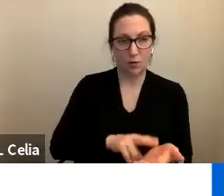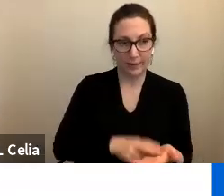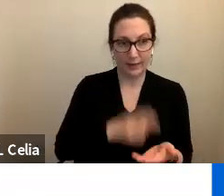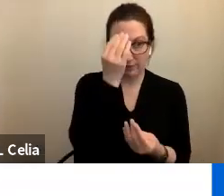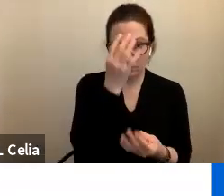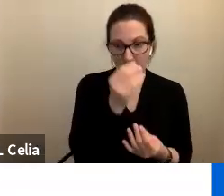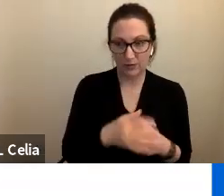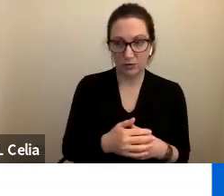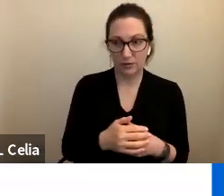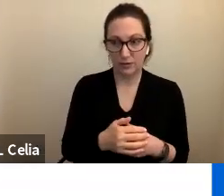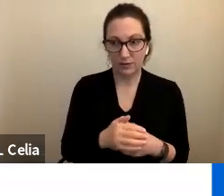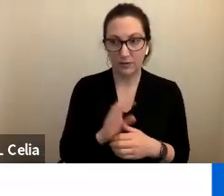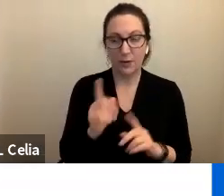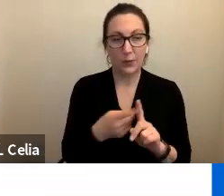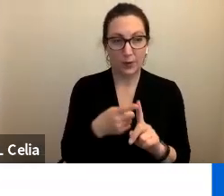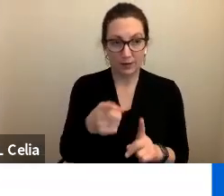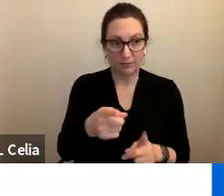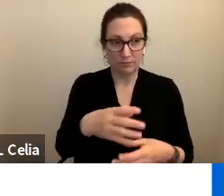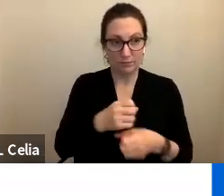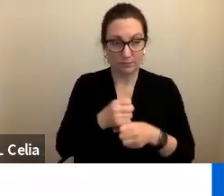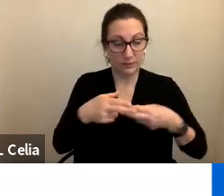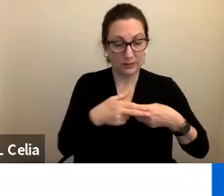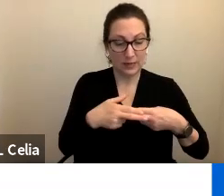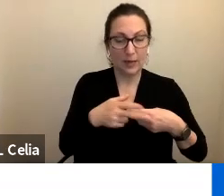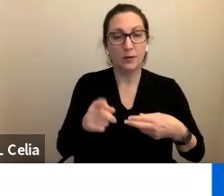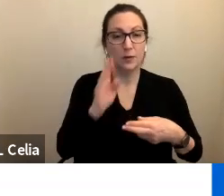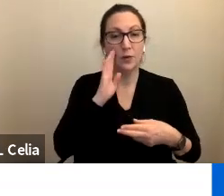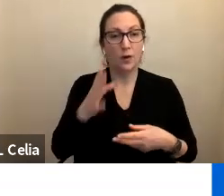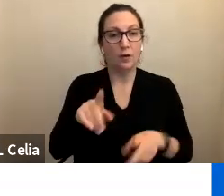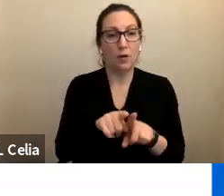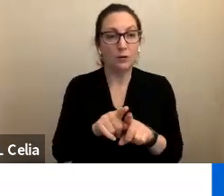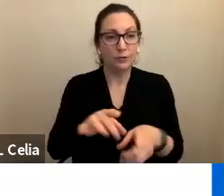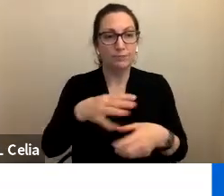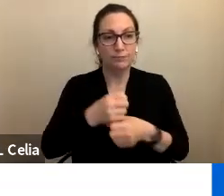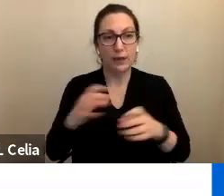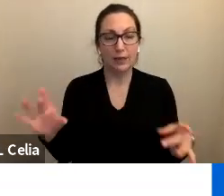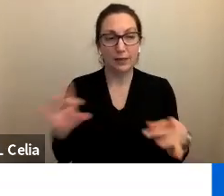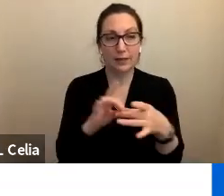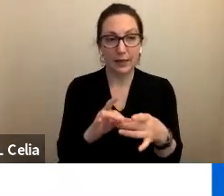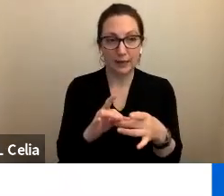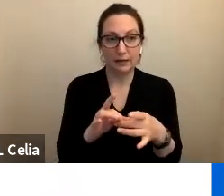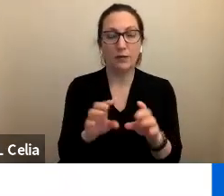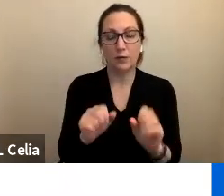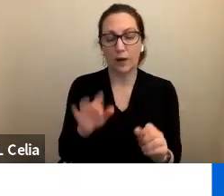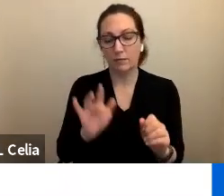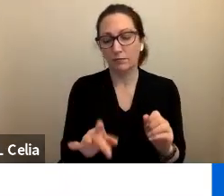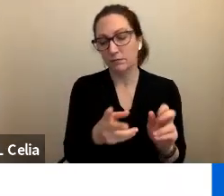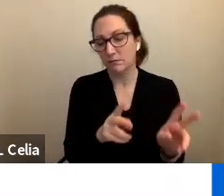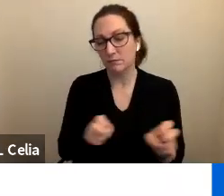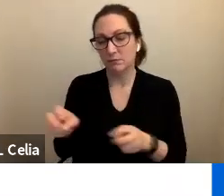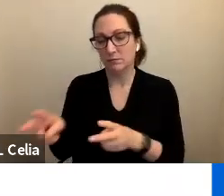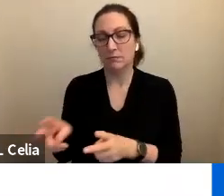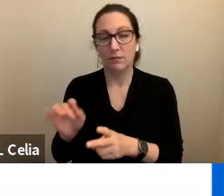So when you receive the slides, you will also receive the link to that information.